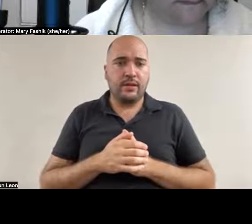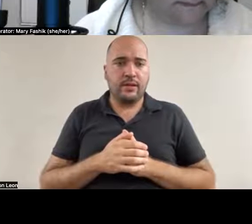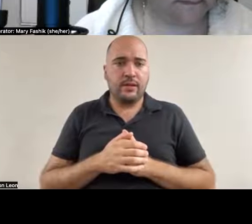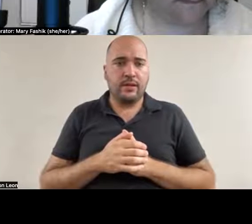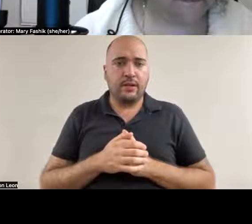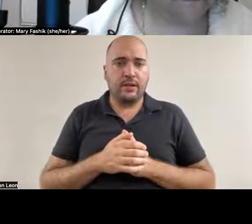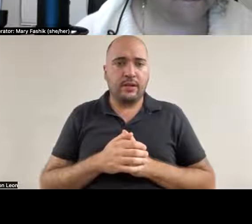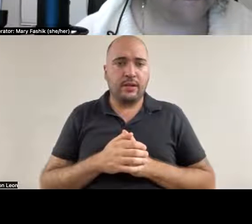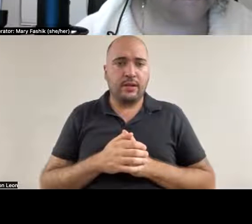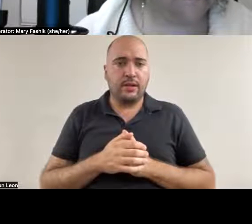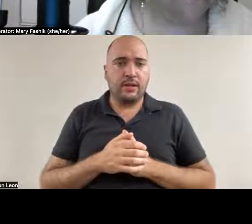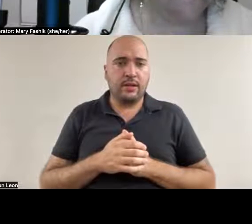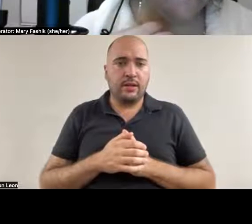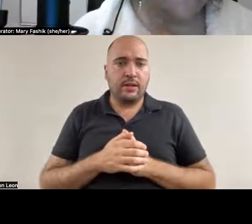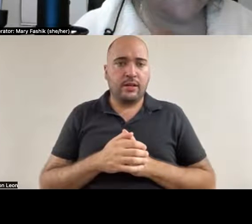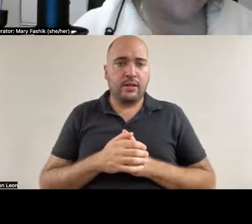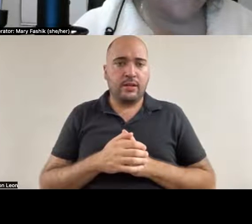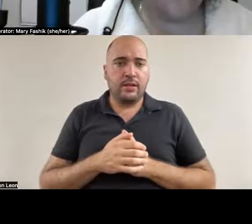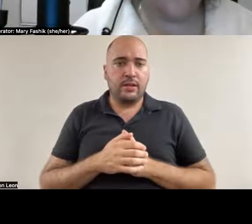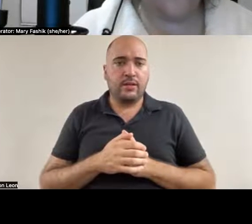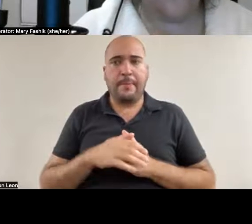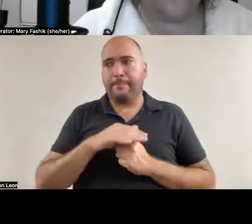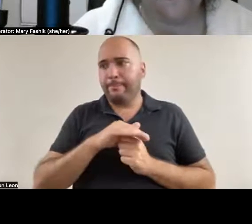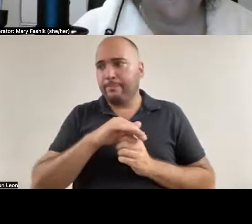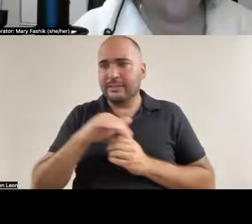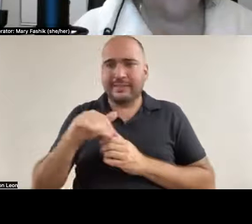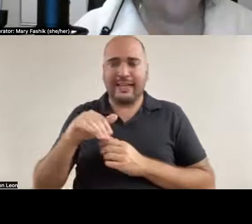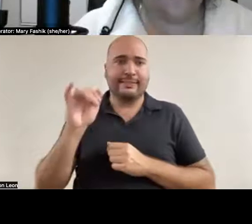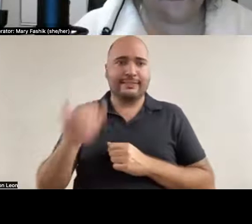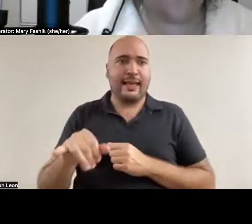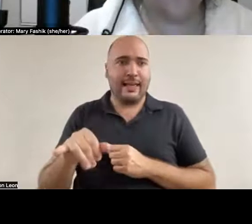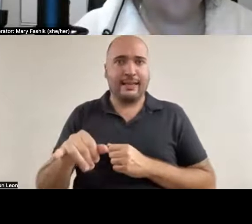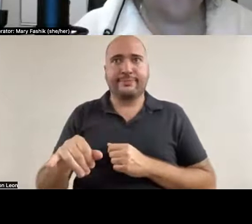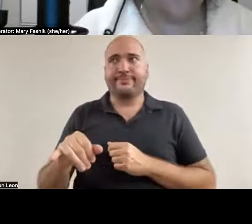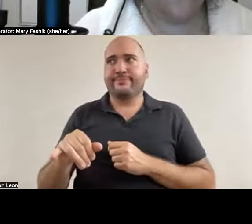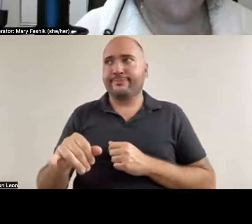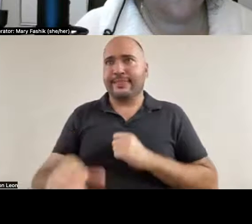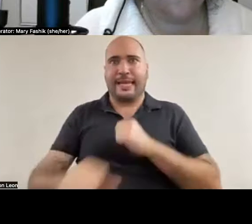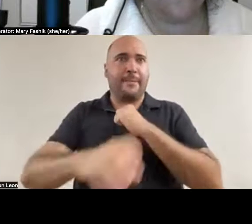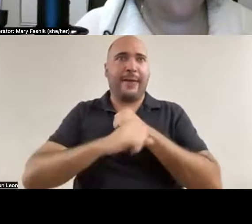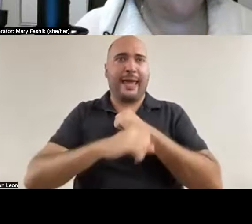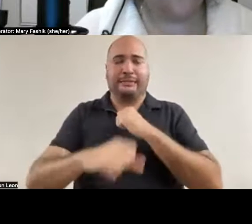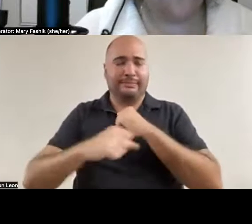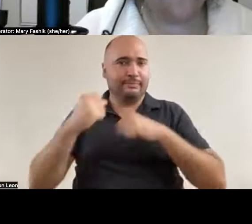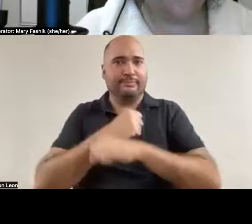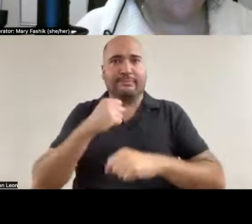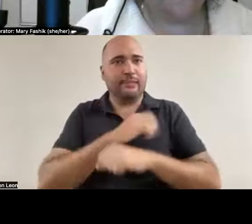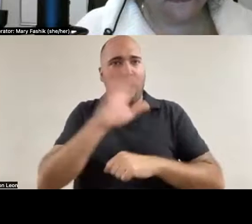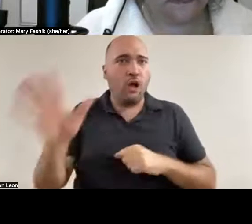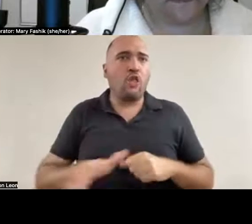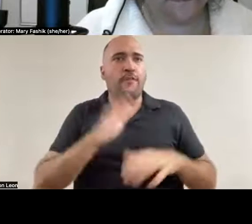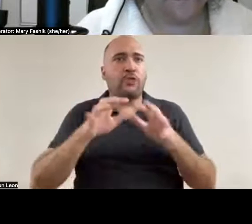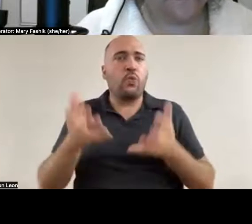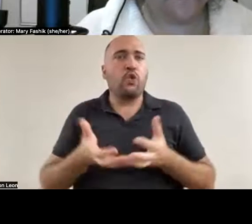that, despite the campaigns you carry out around the world,